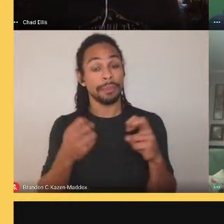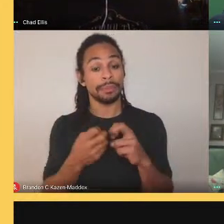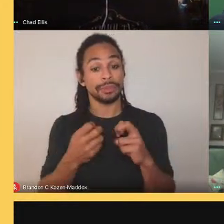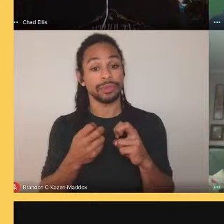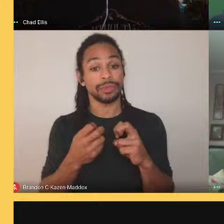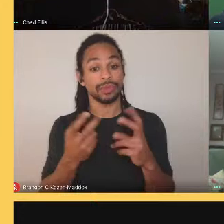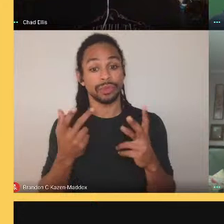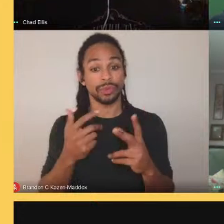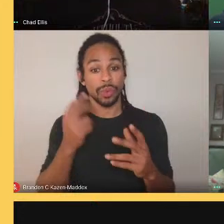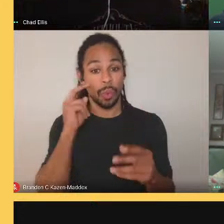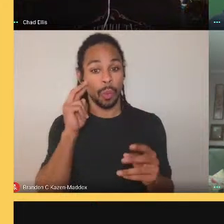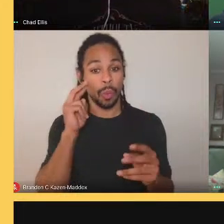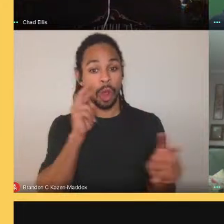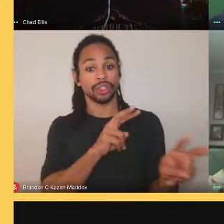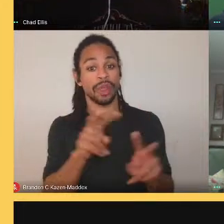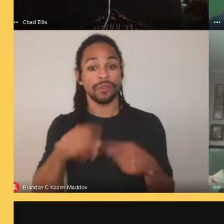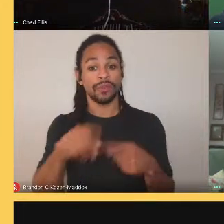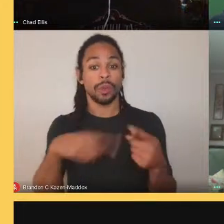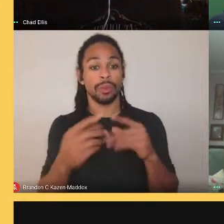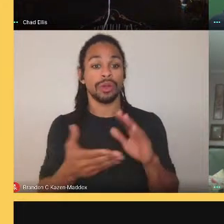kill?